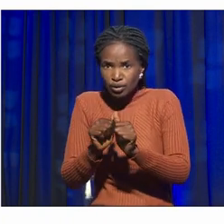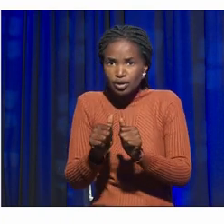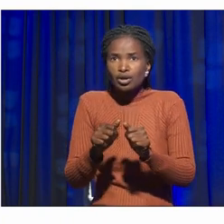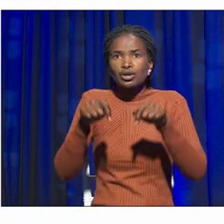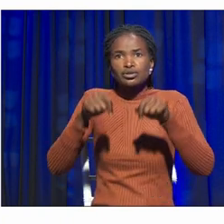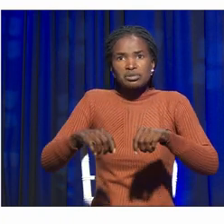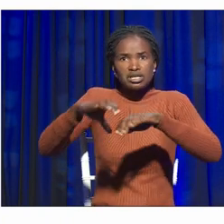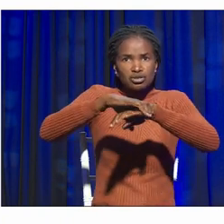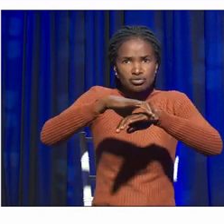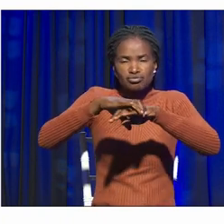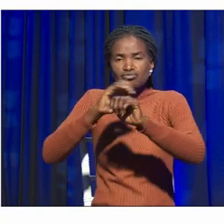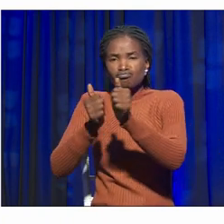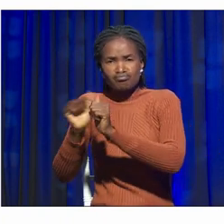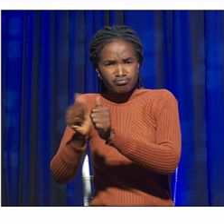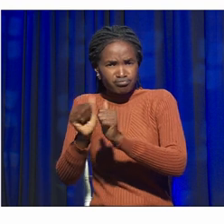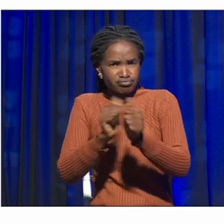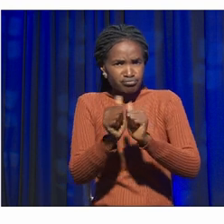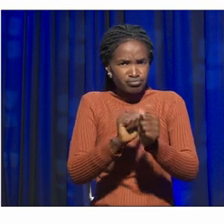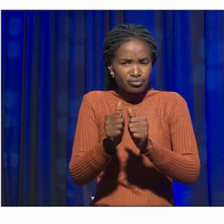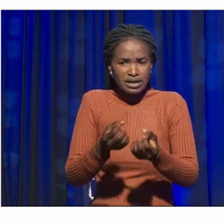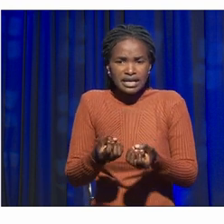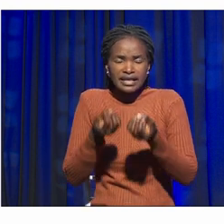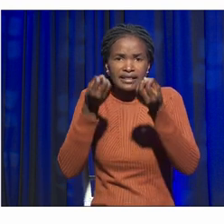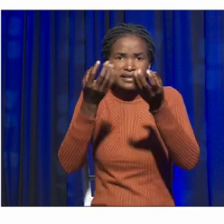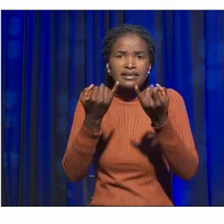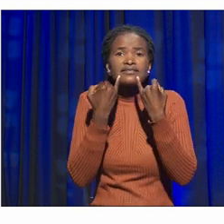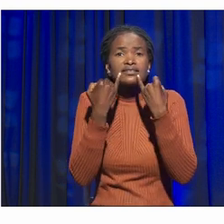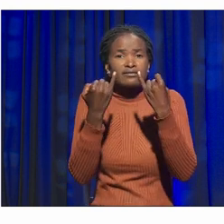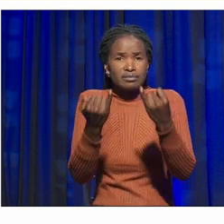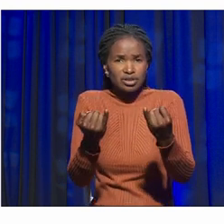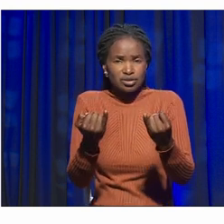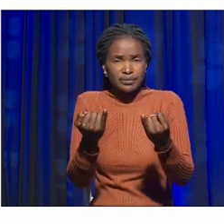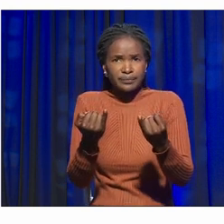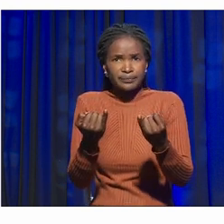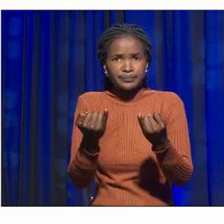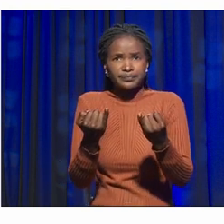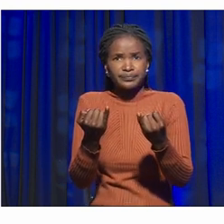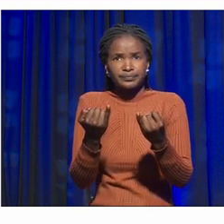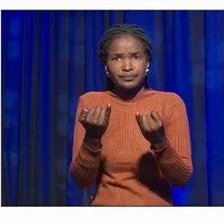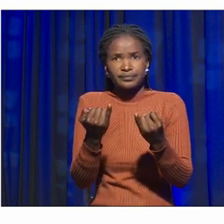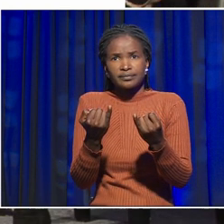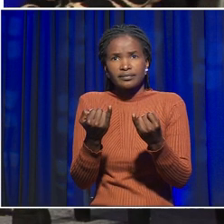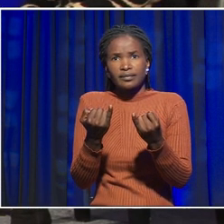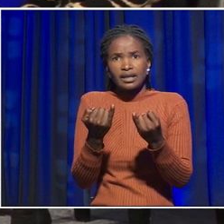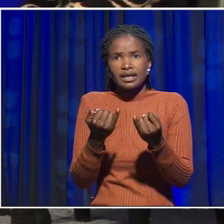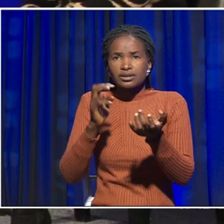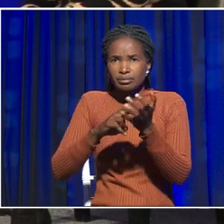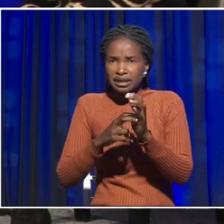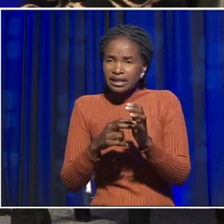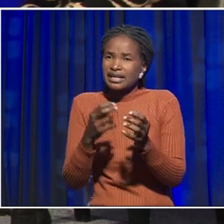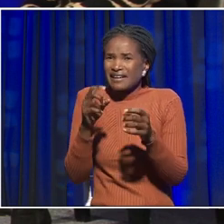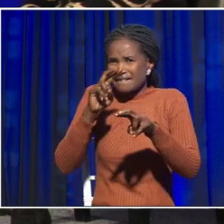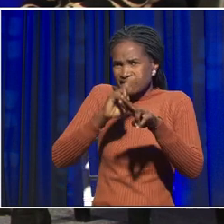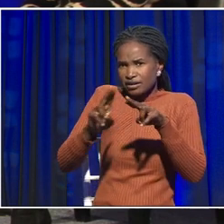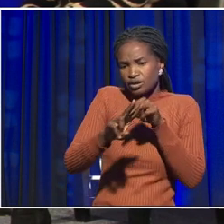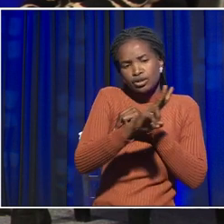that we were talking about earlier on, that provides data, correct? So the problem is that at some point, very